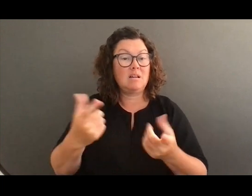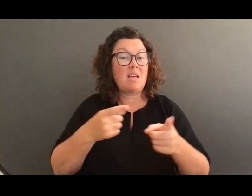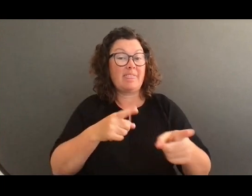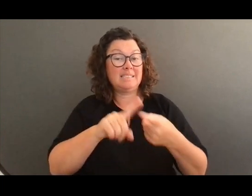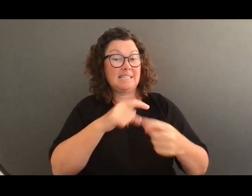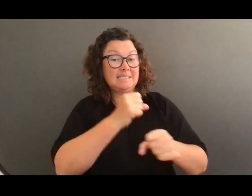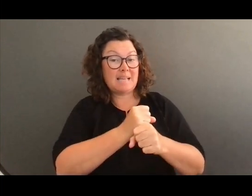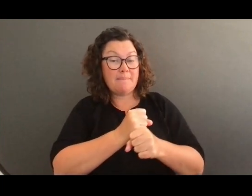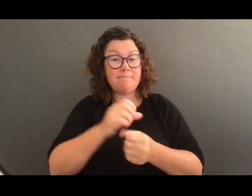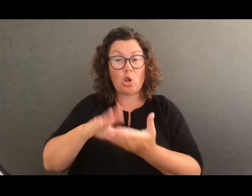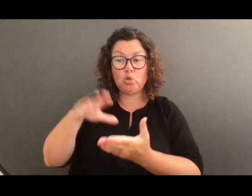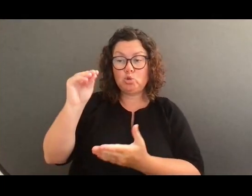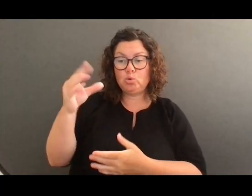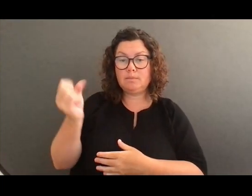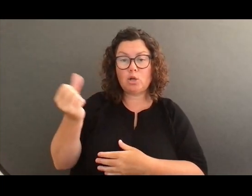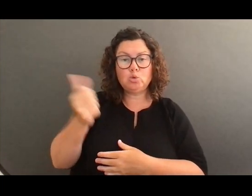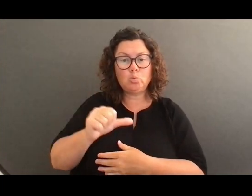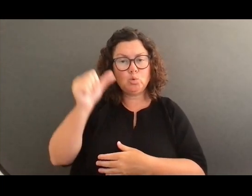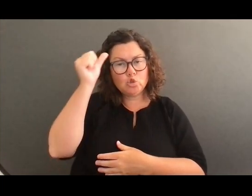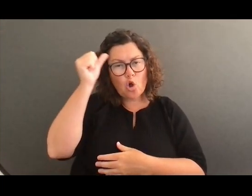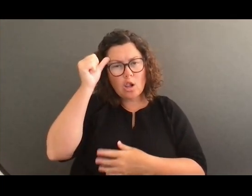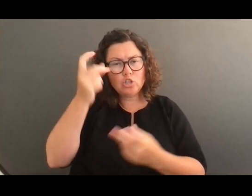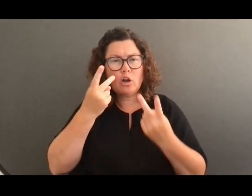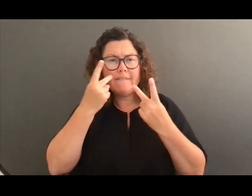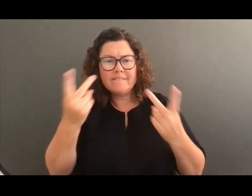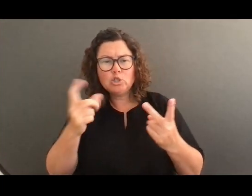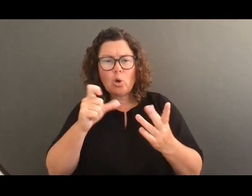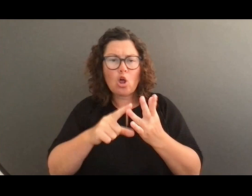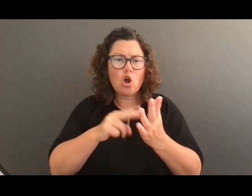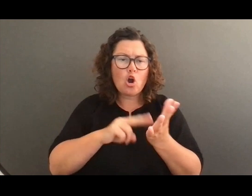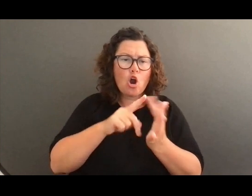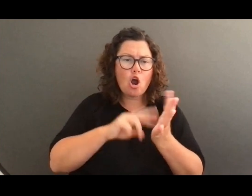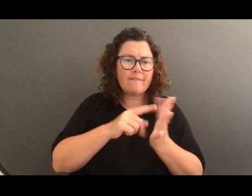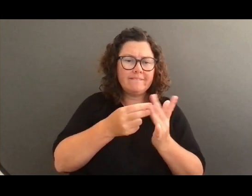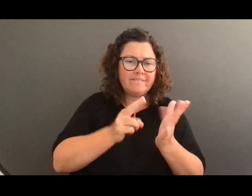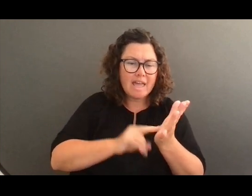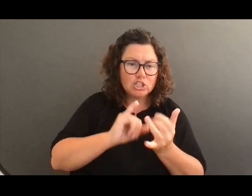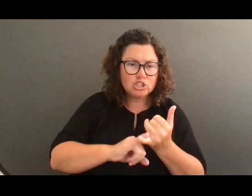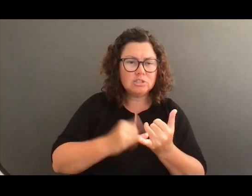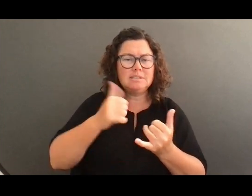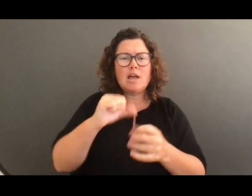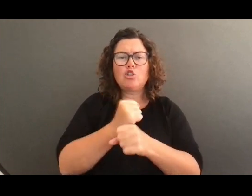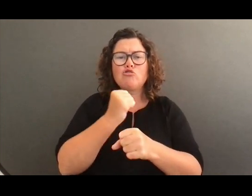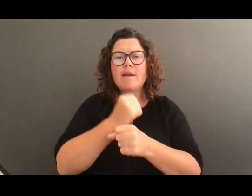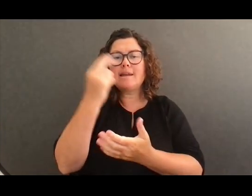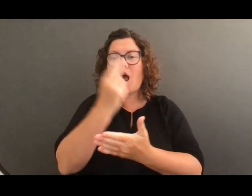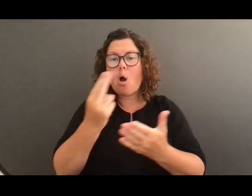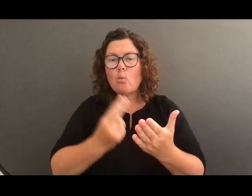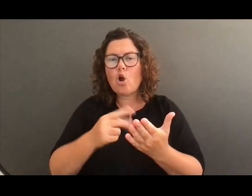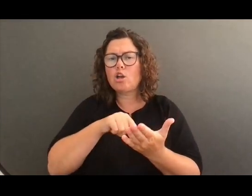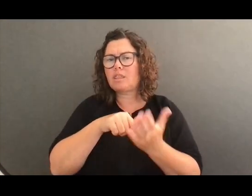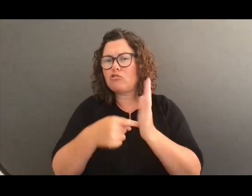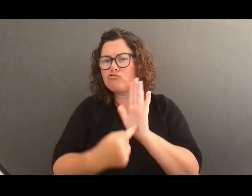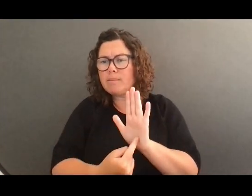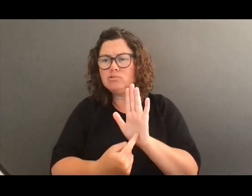visual conventions, visual arts processes and materials to create artworks that represent or communicate ideas, perspectives